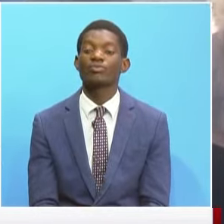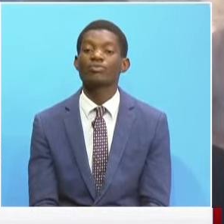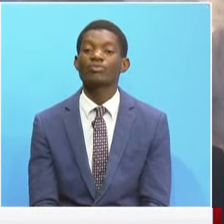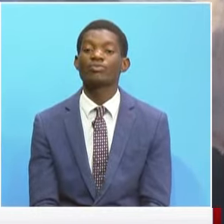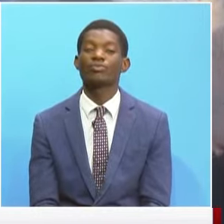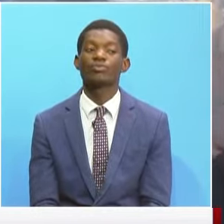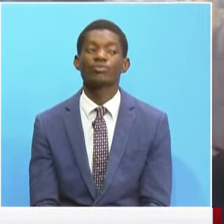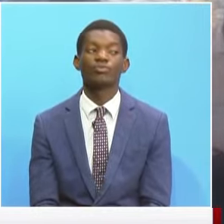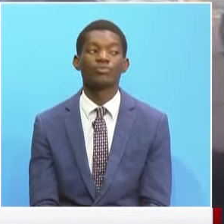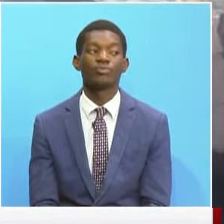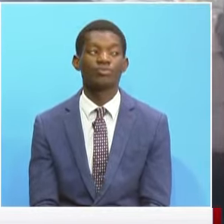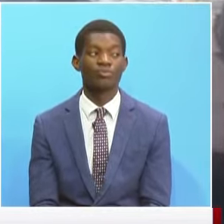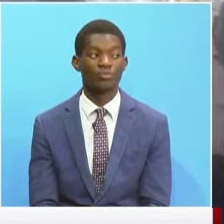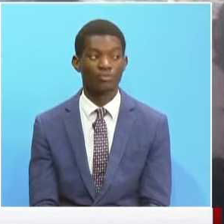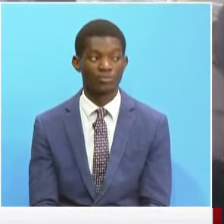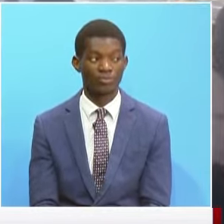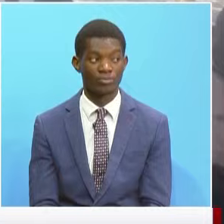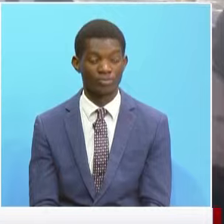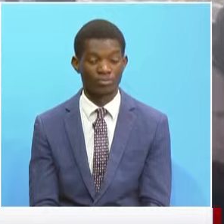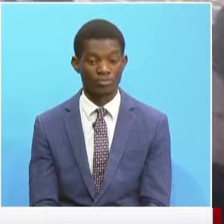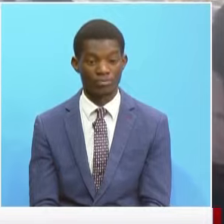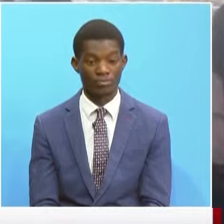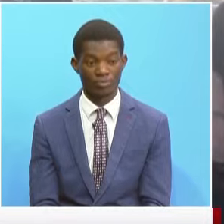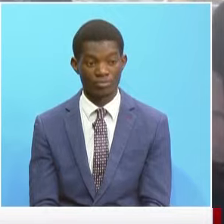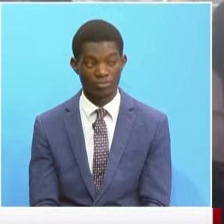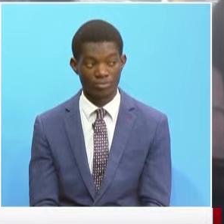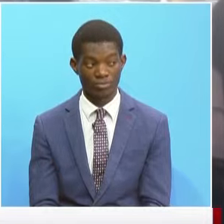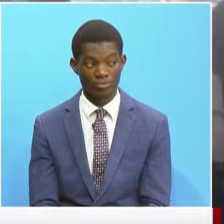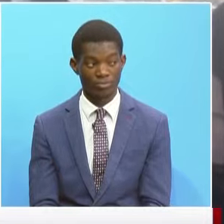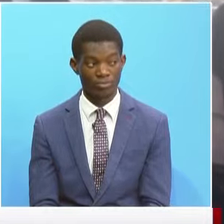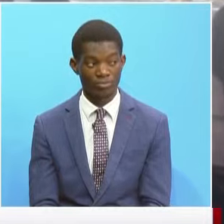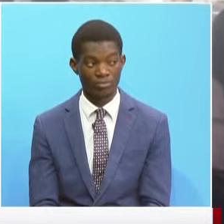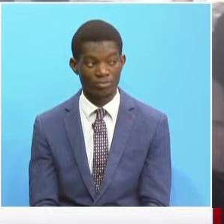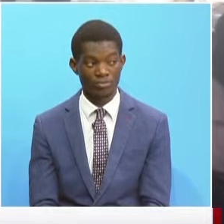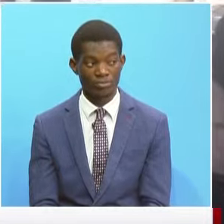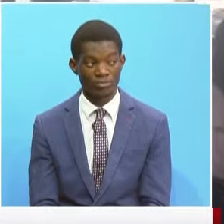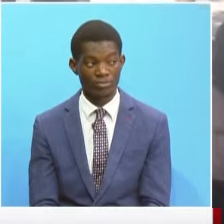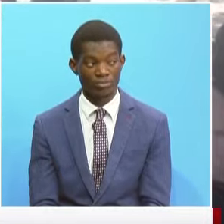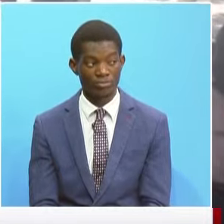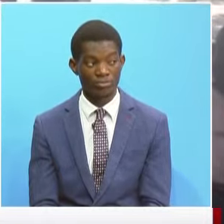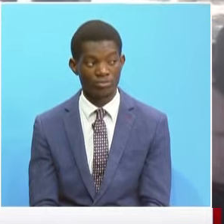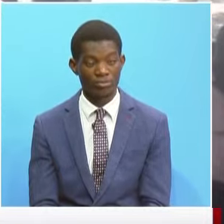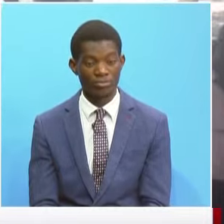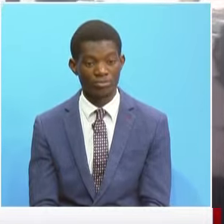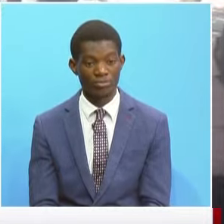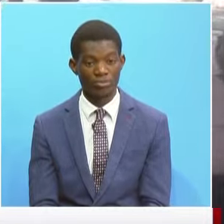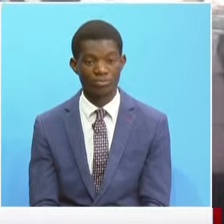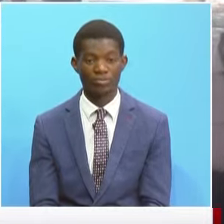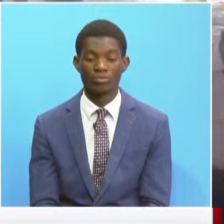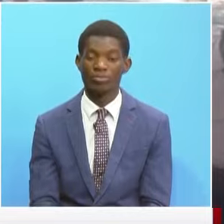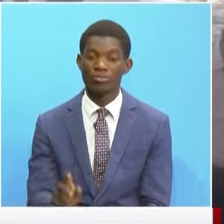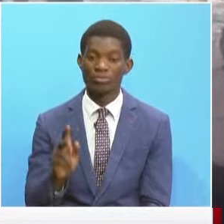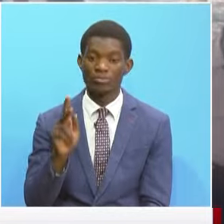Had a certificate or statement of results to improve it. It also includes girls who